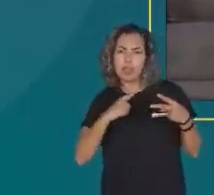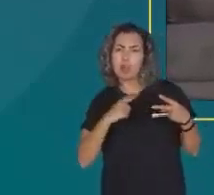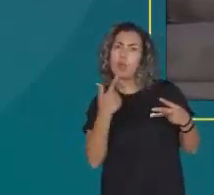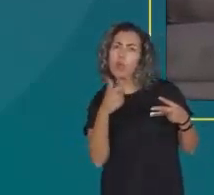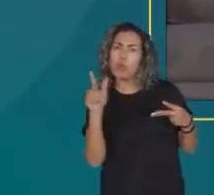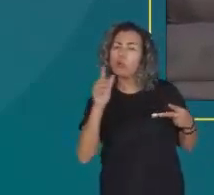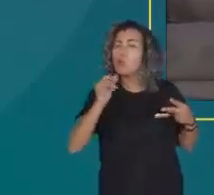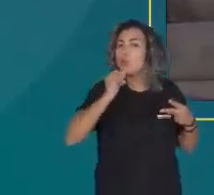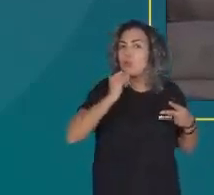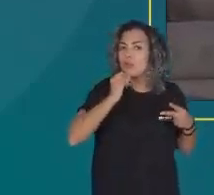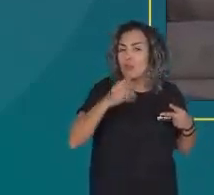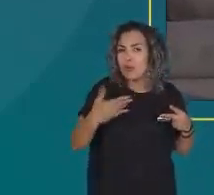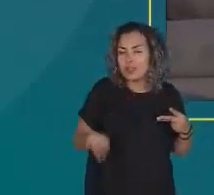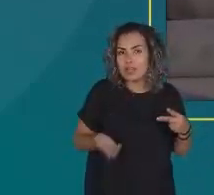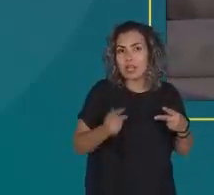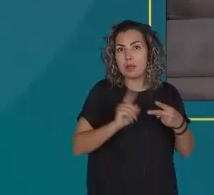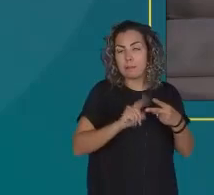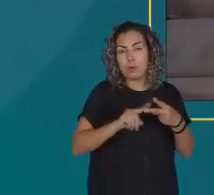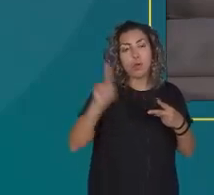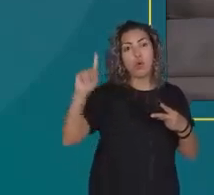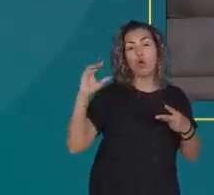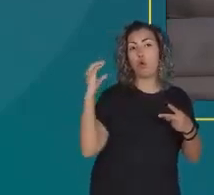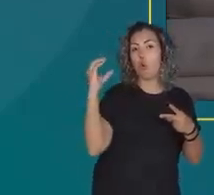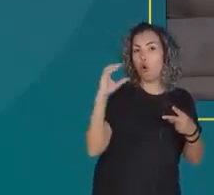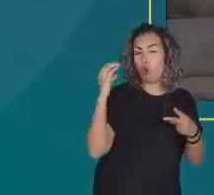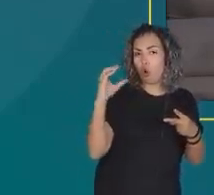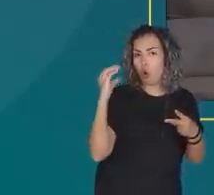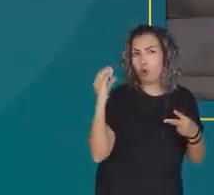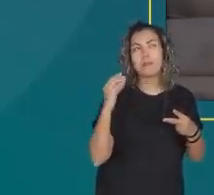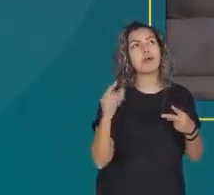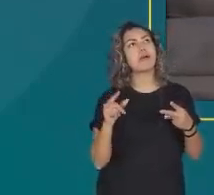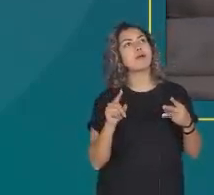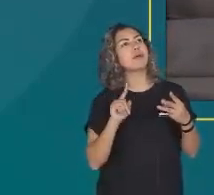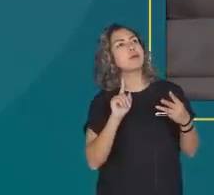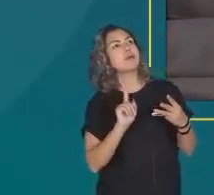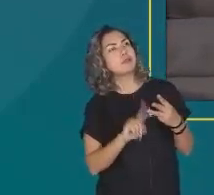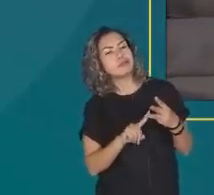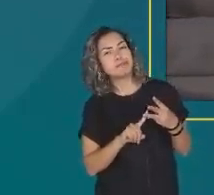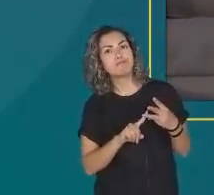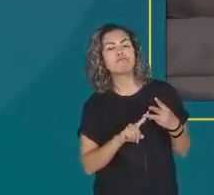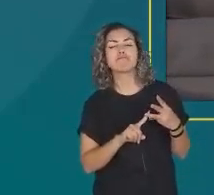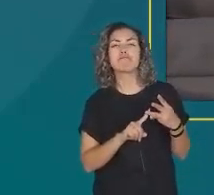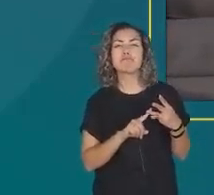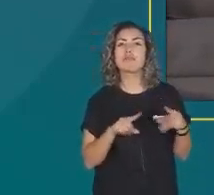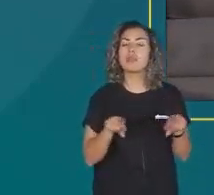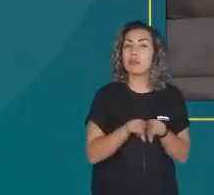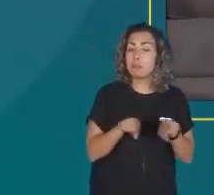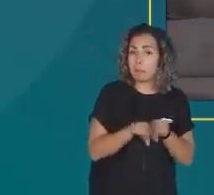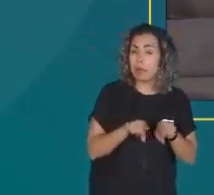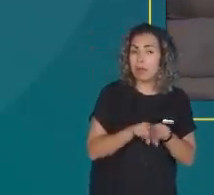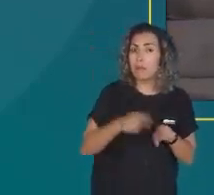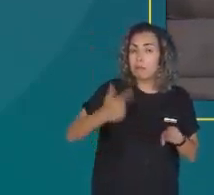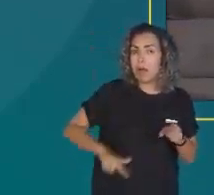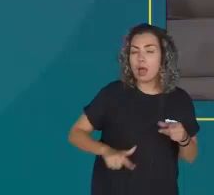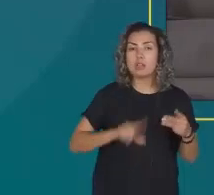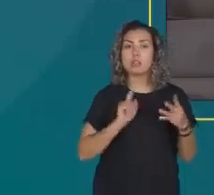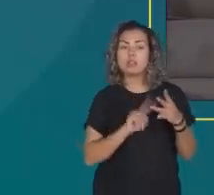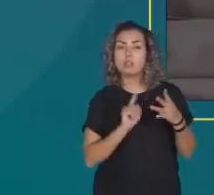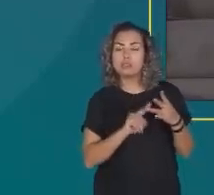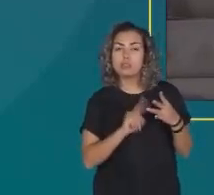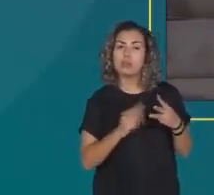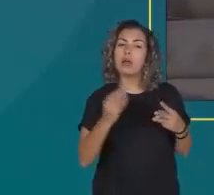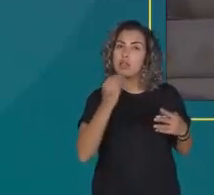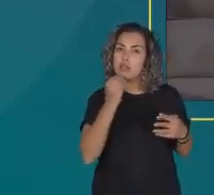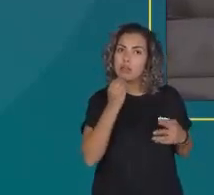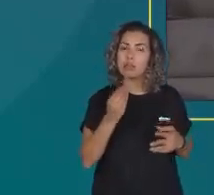Barranquilla, Colombia, we're working on the Leon Creek restoration, addressing the water pollution issues and biodiversity